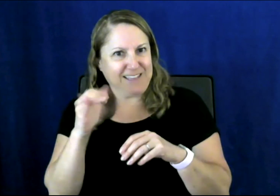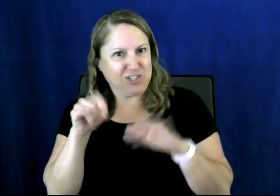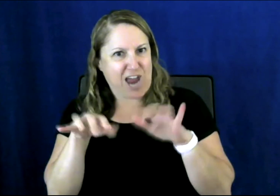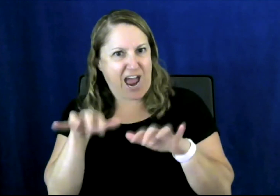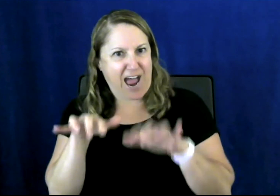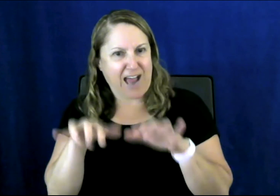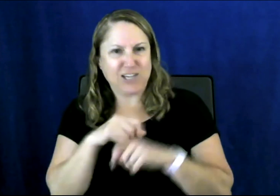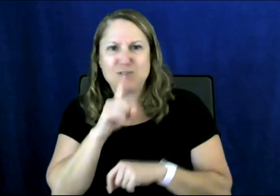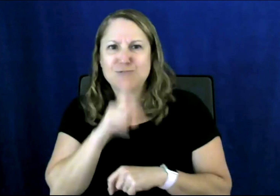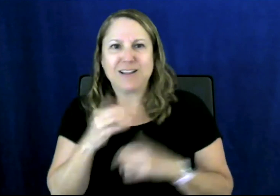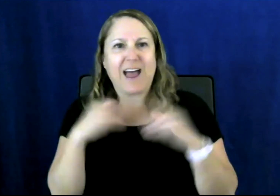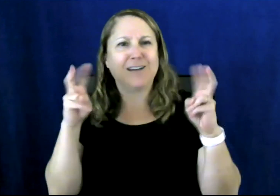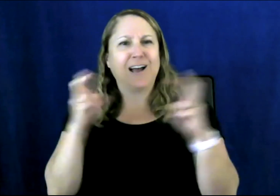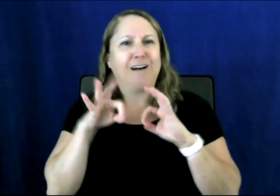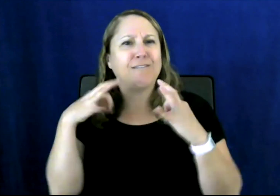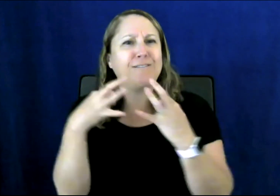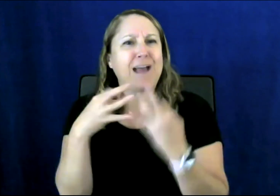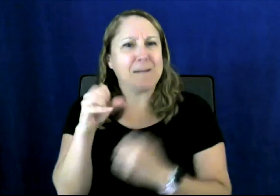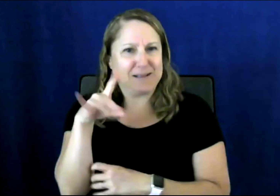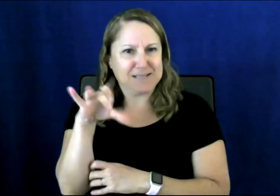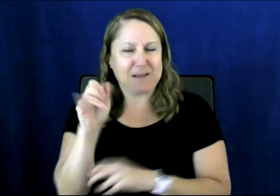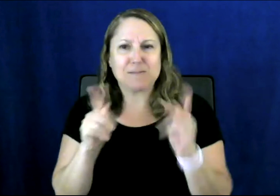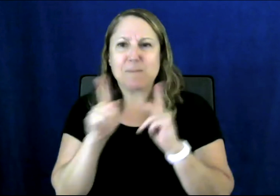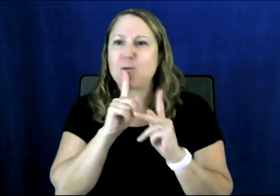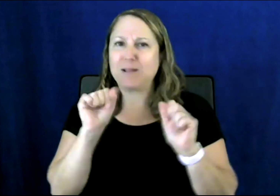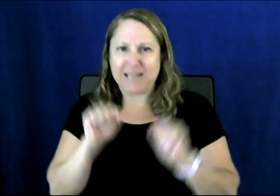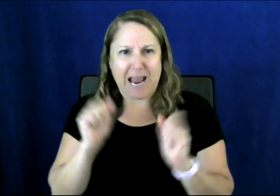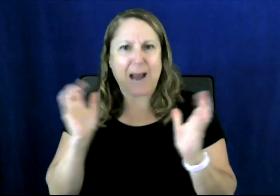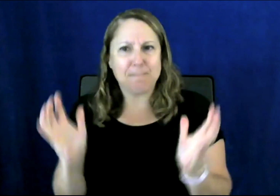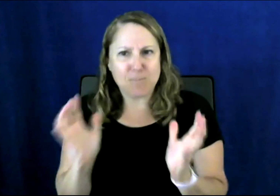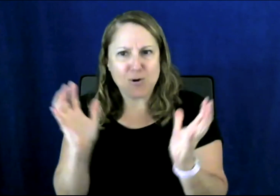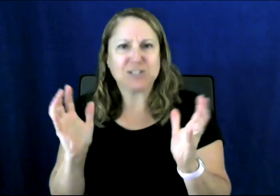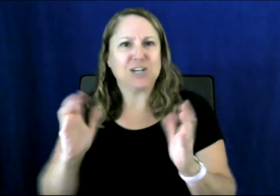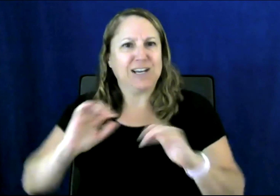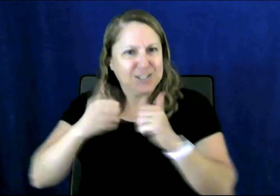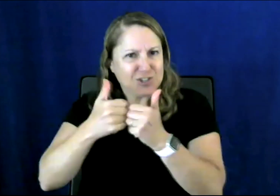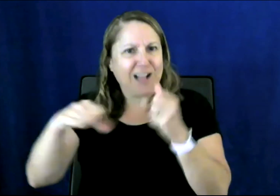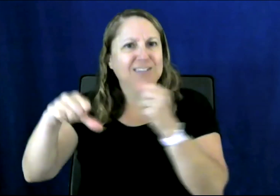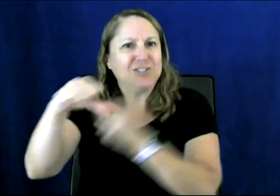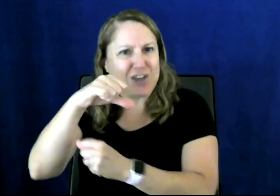can really push and challenge one another in their thinking about pedagogy.